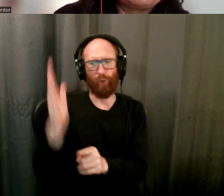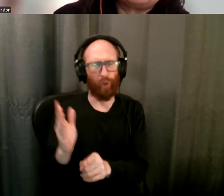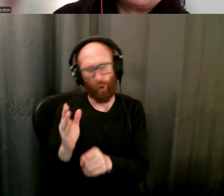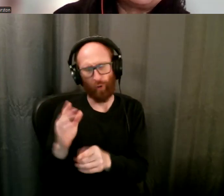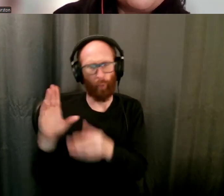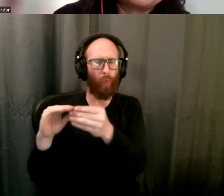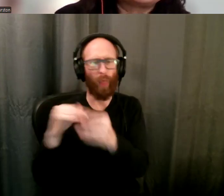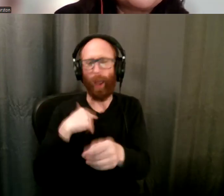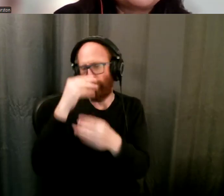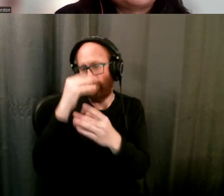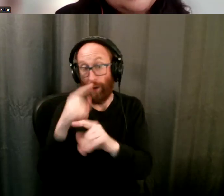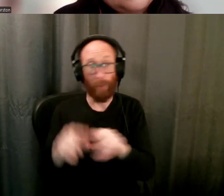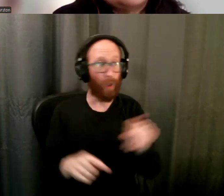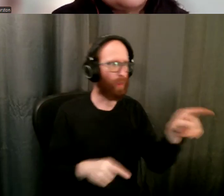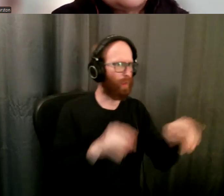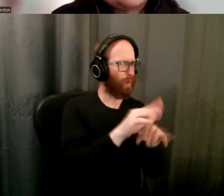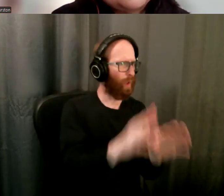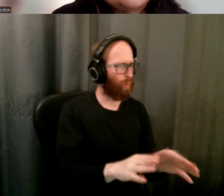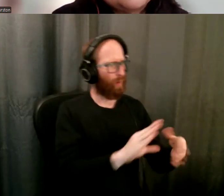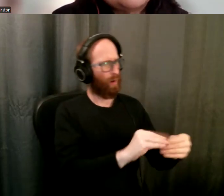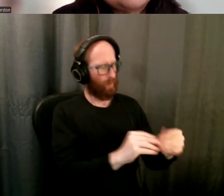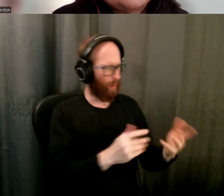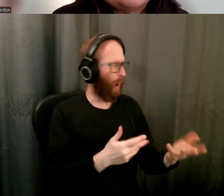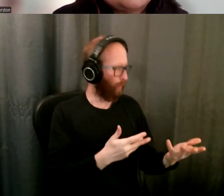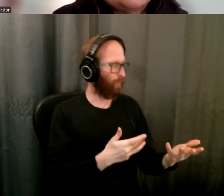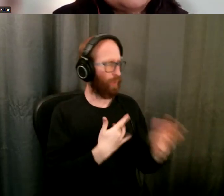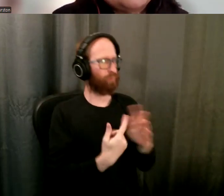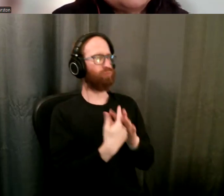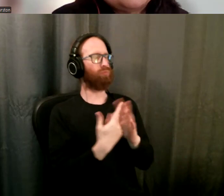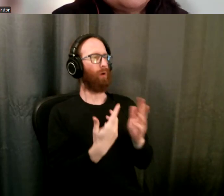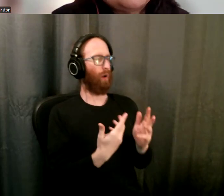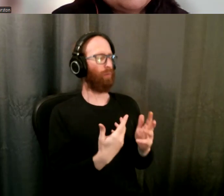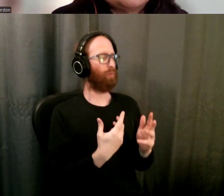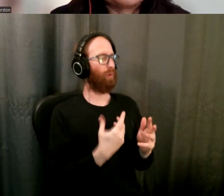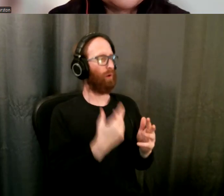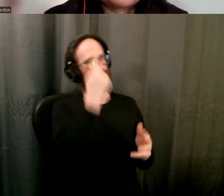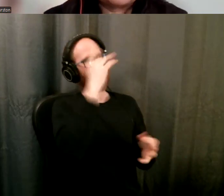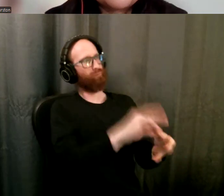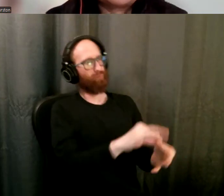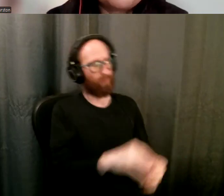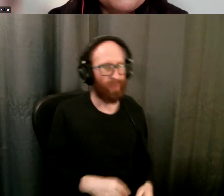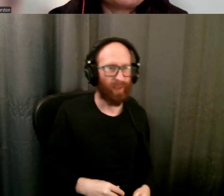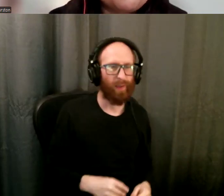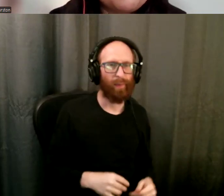and learning how to participate, even if it's challenging, and learning that you can pick your own level of participation.